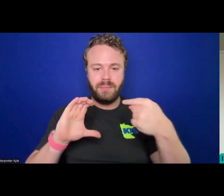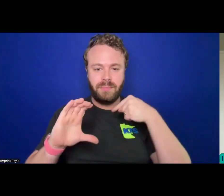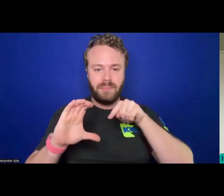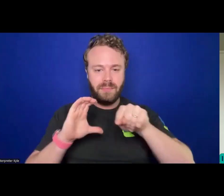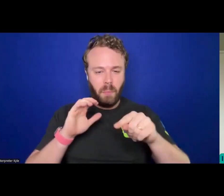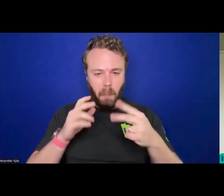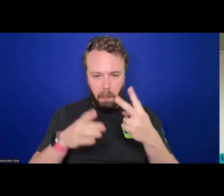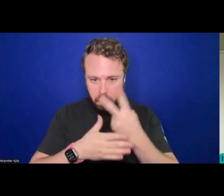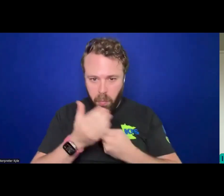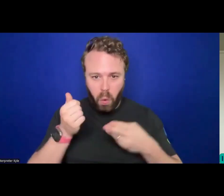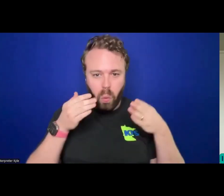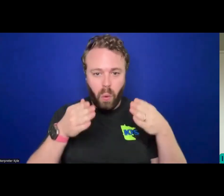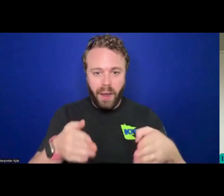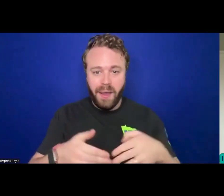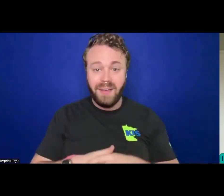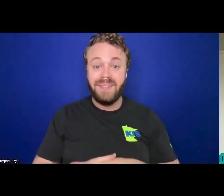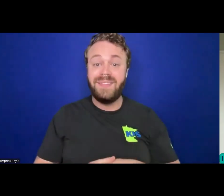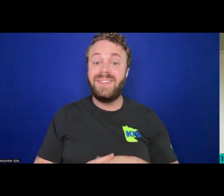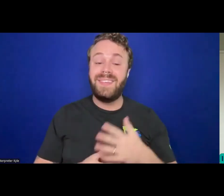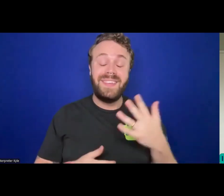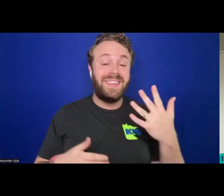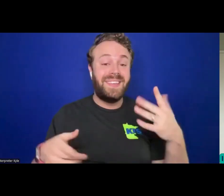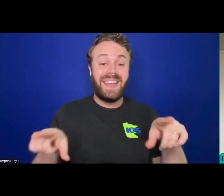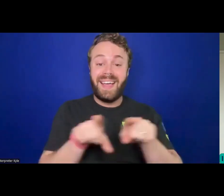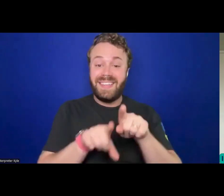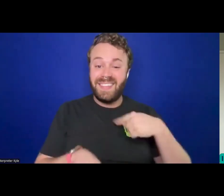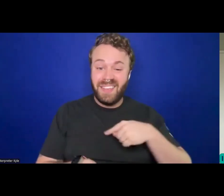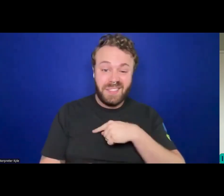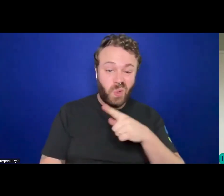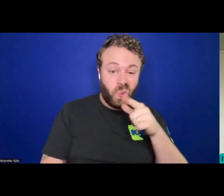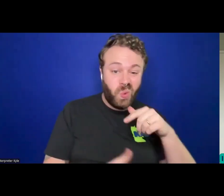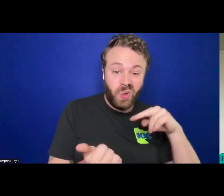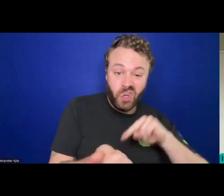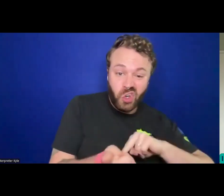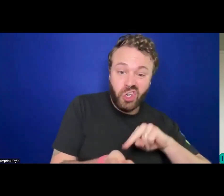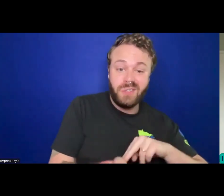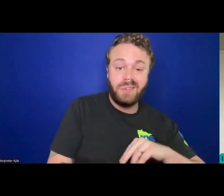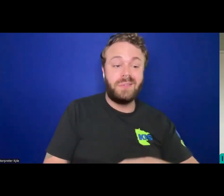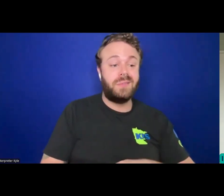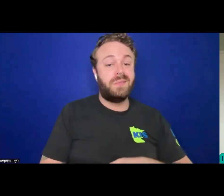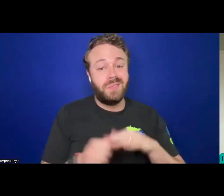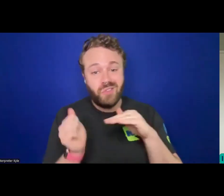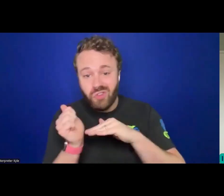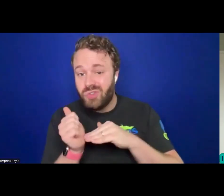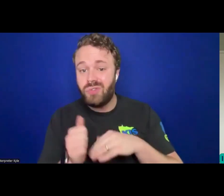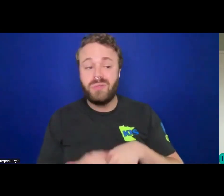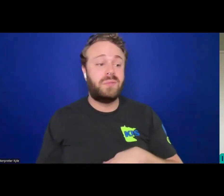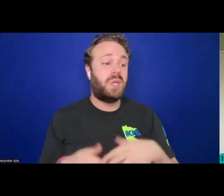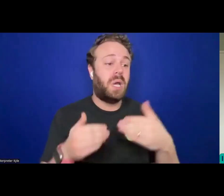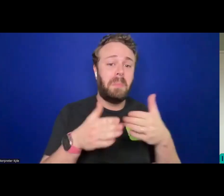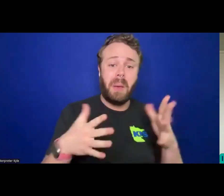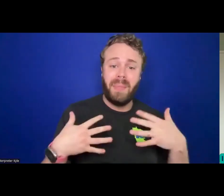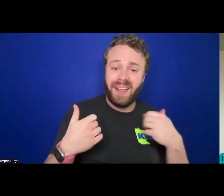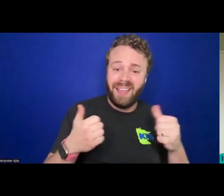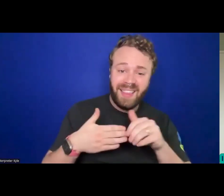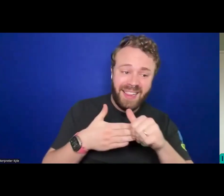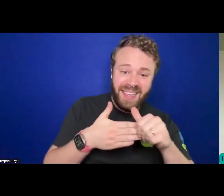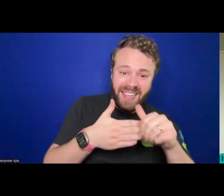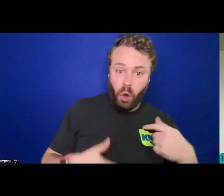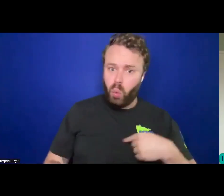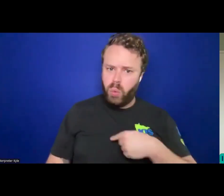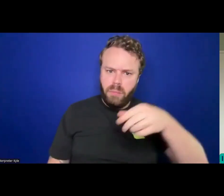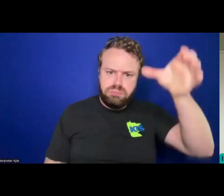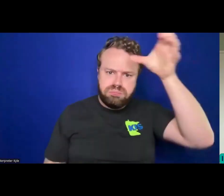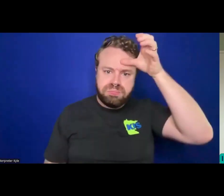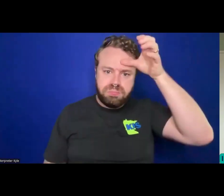as nurses, as scientists, as public health leaders, as health systems, we know our stuff, but we do